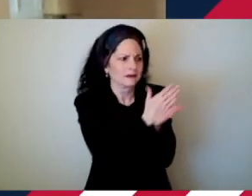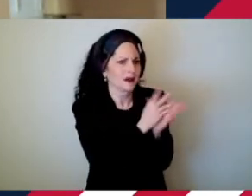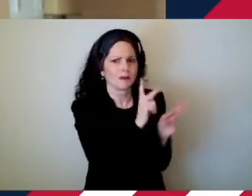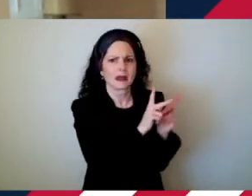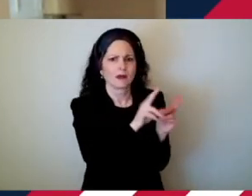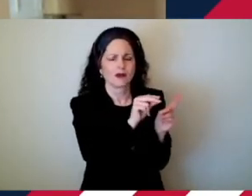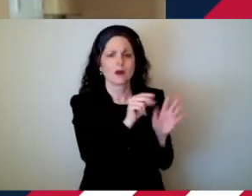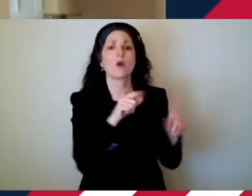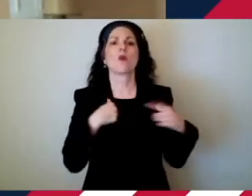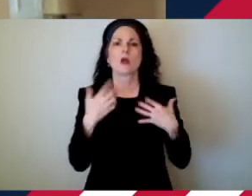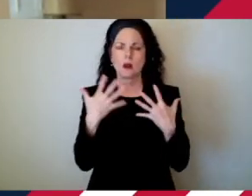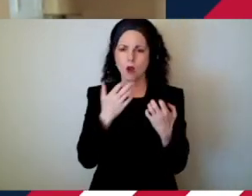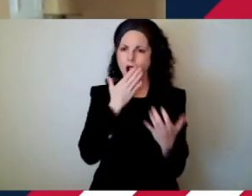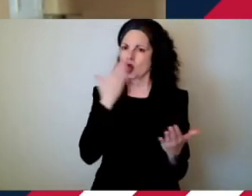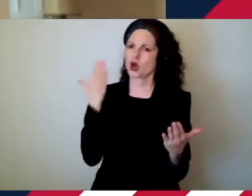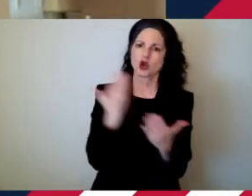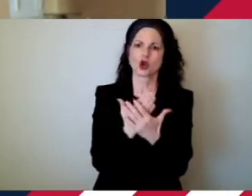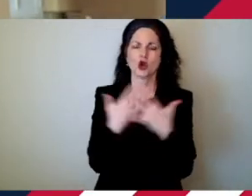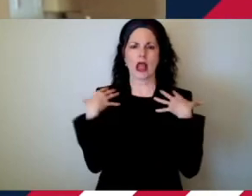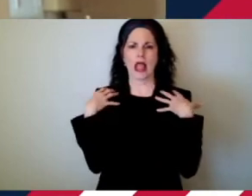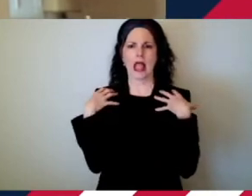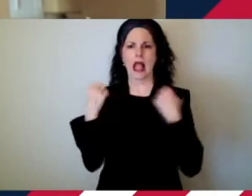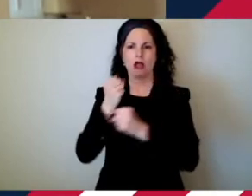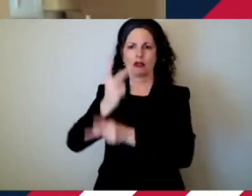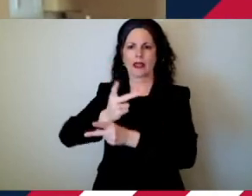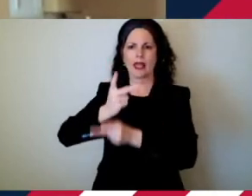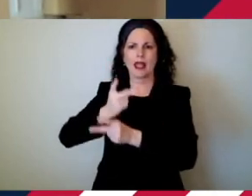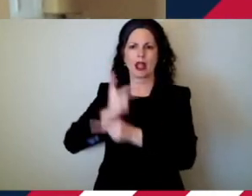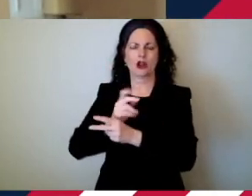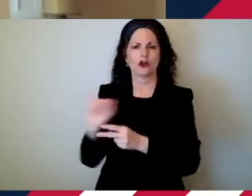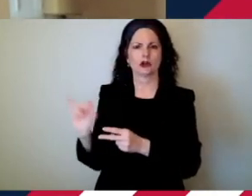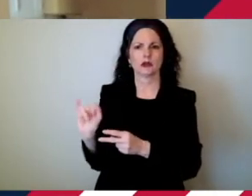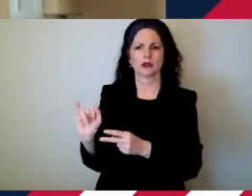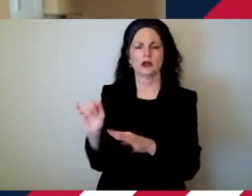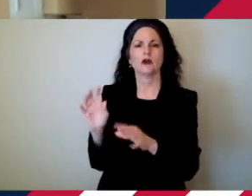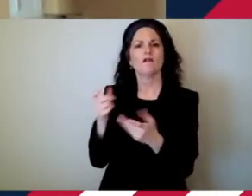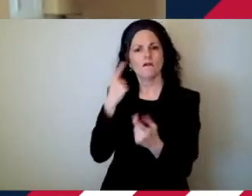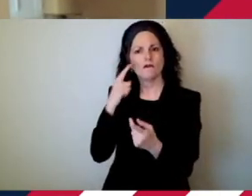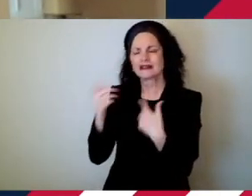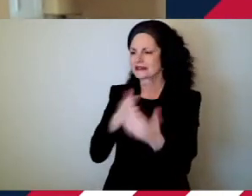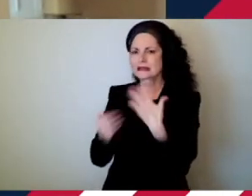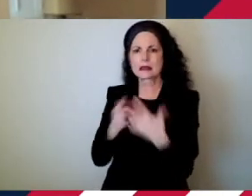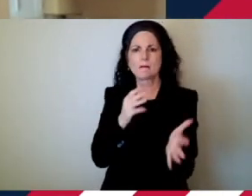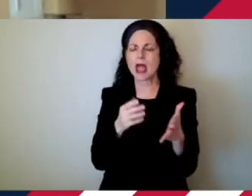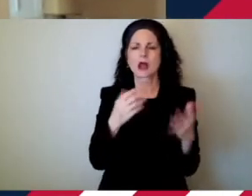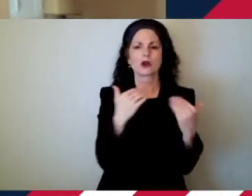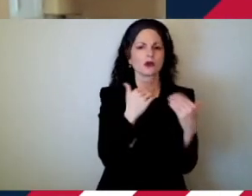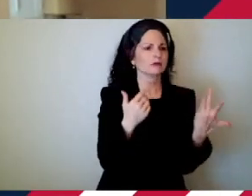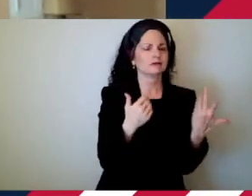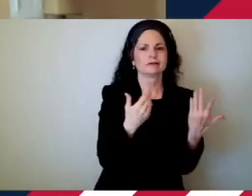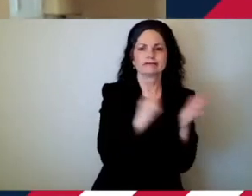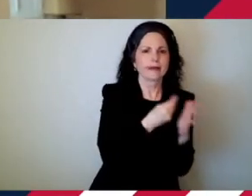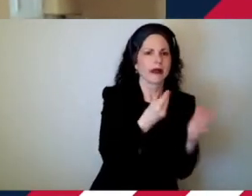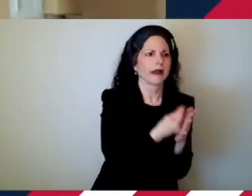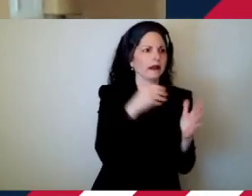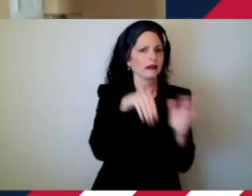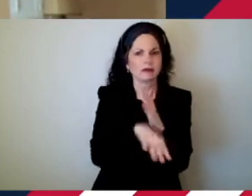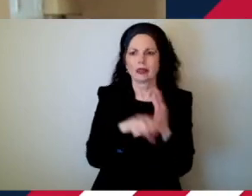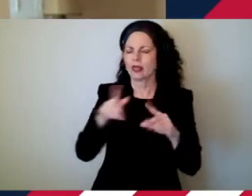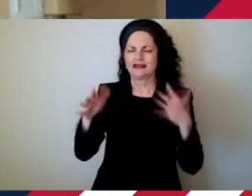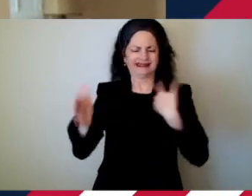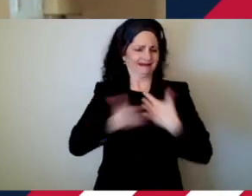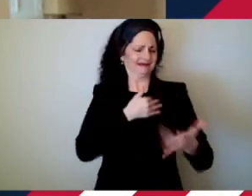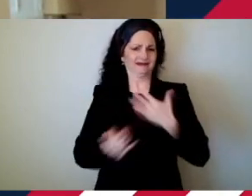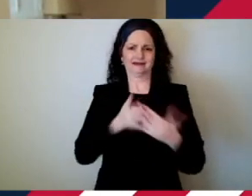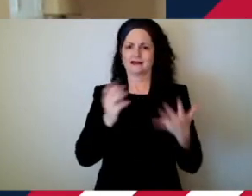Americans, regardless of underlying conditions or the ability to pay. This convention will once again reaffirm our commitment